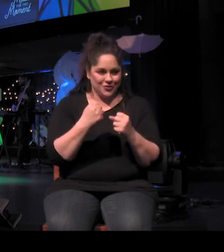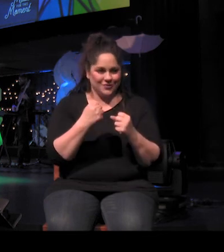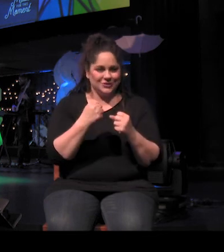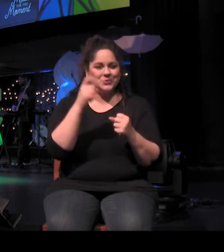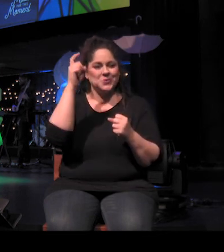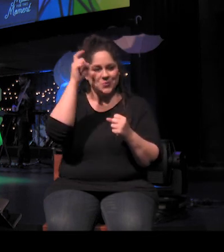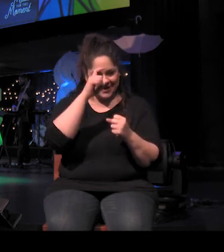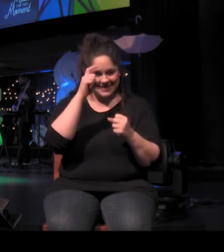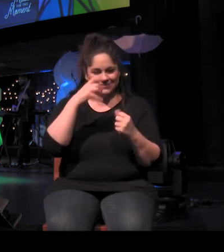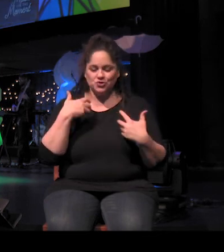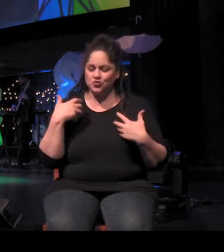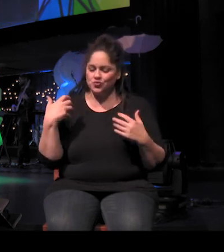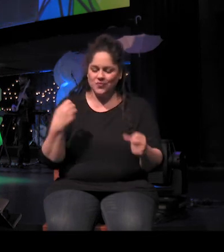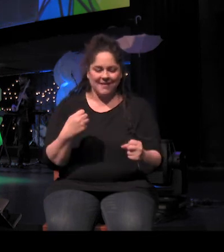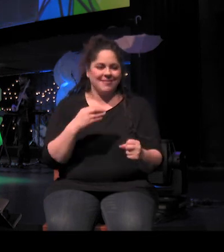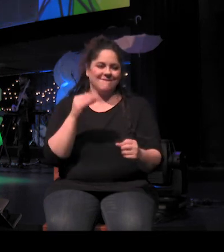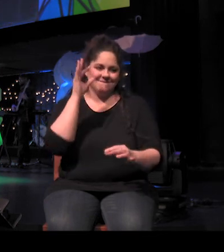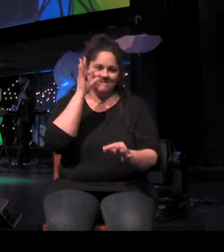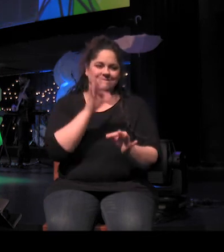faith.